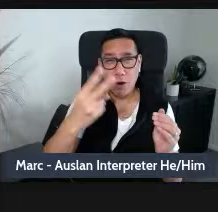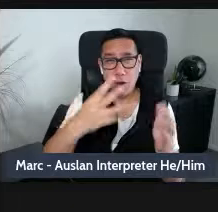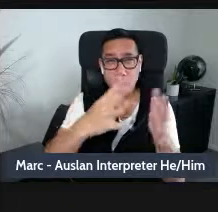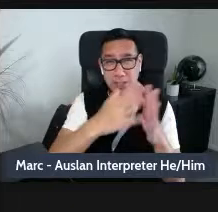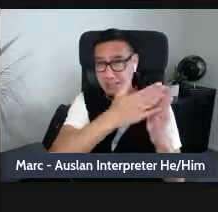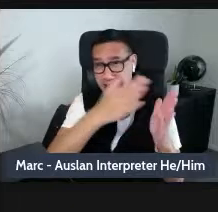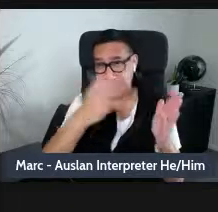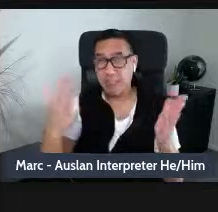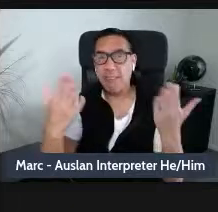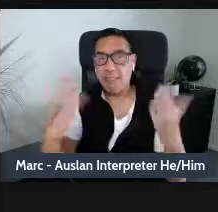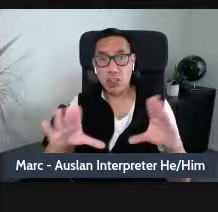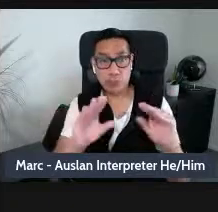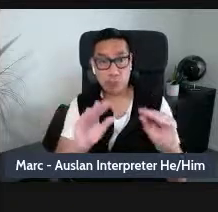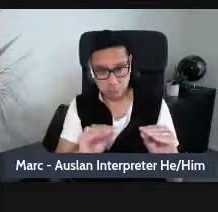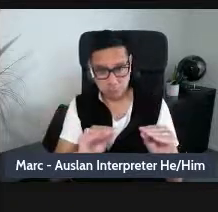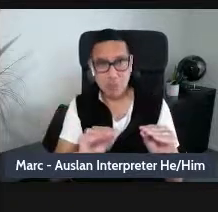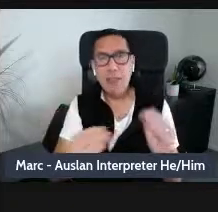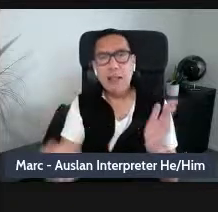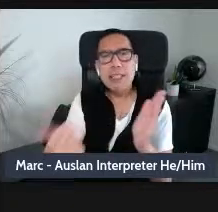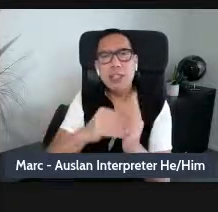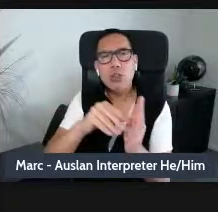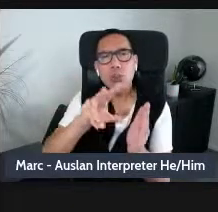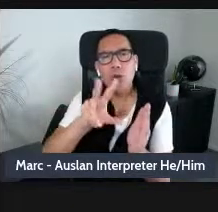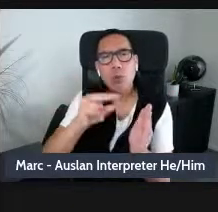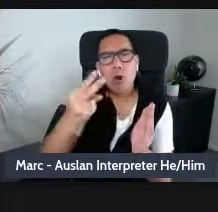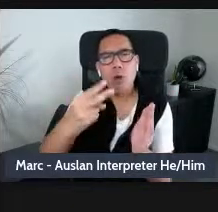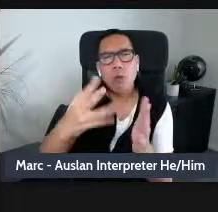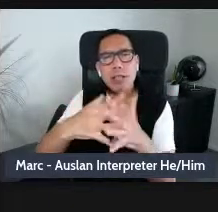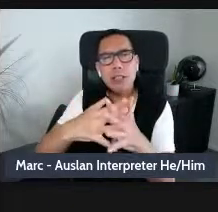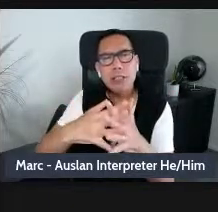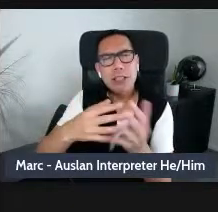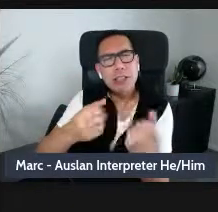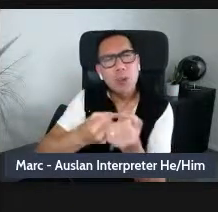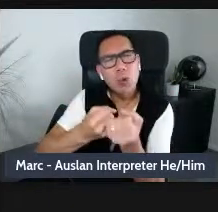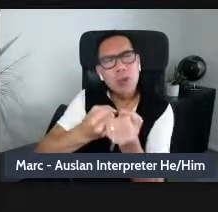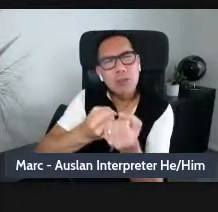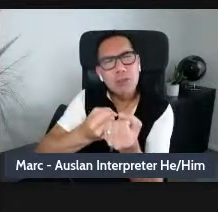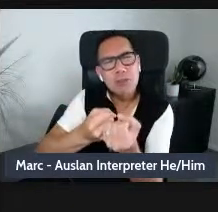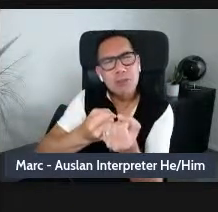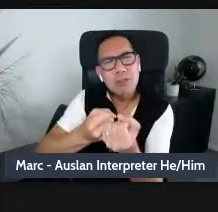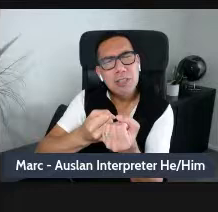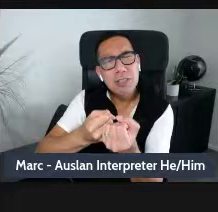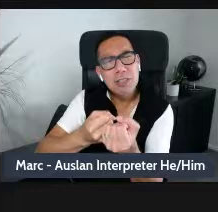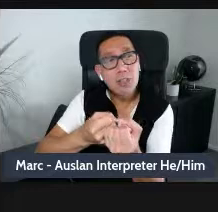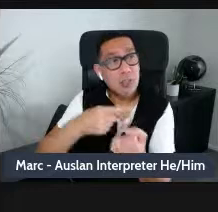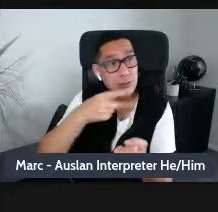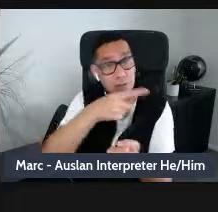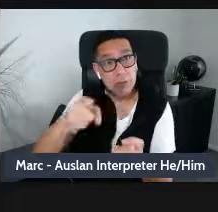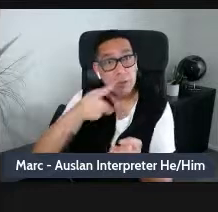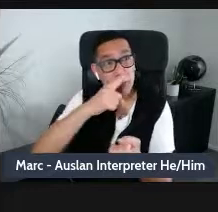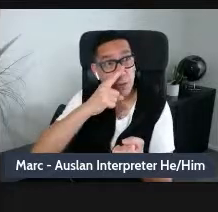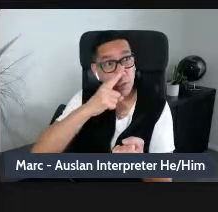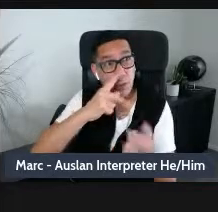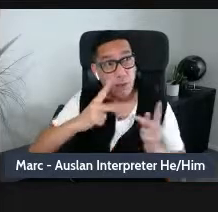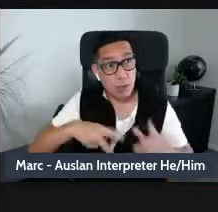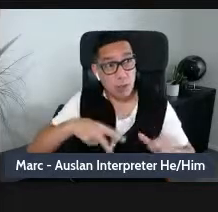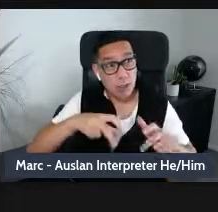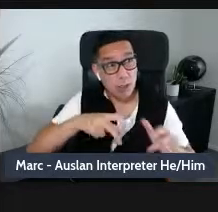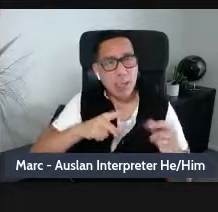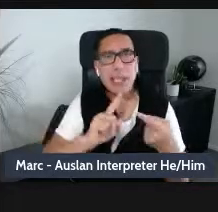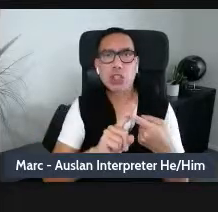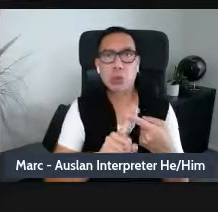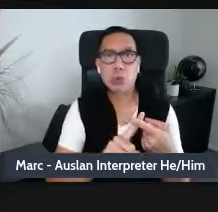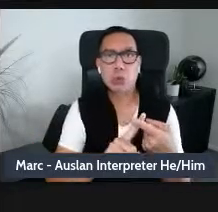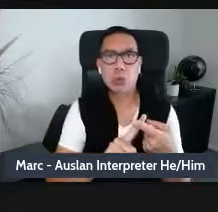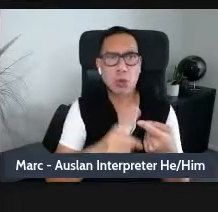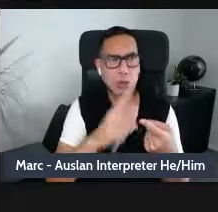weeks of support to support people to continue their physical activity so they can stay active and